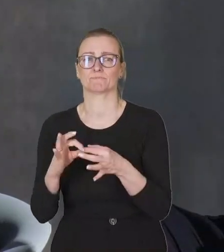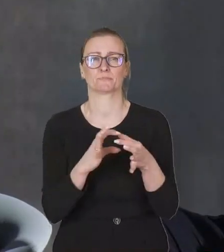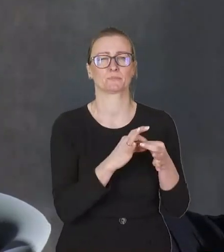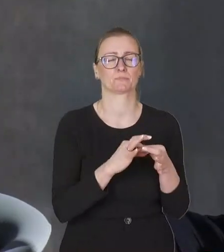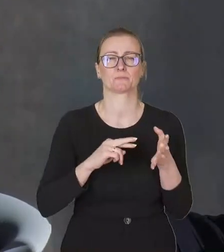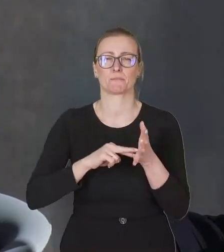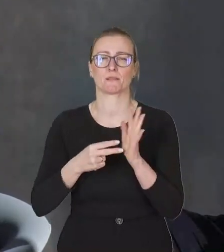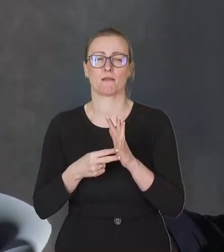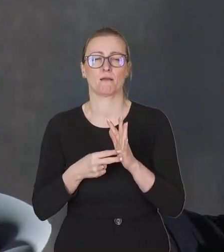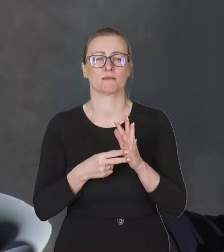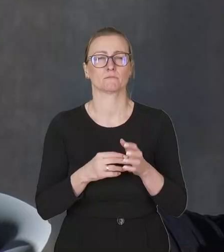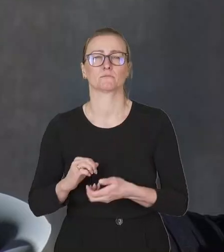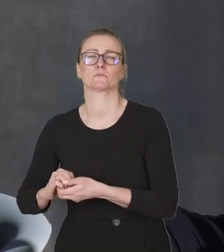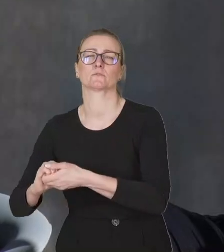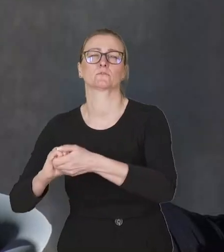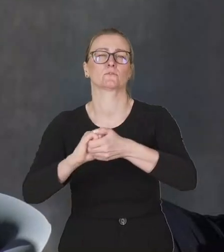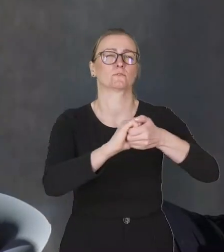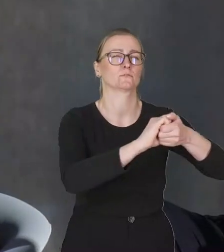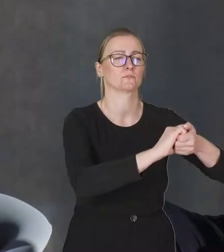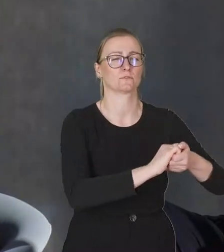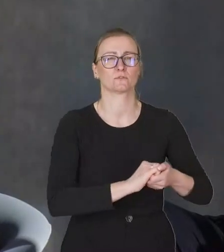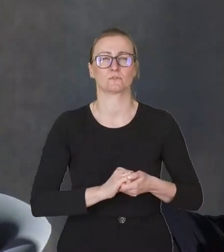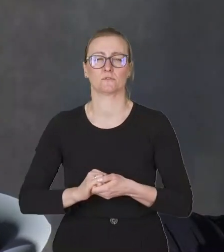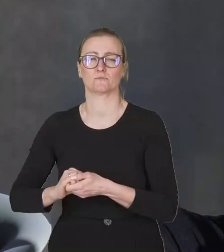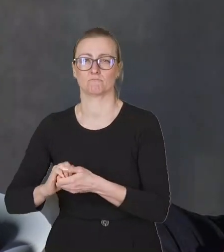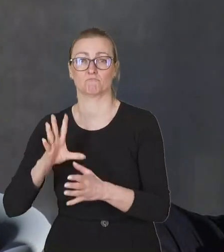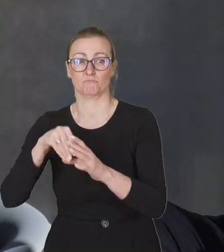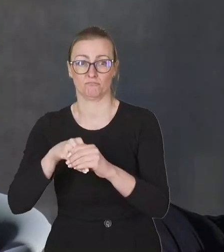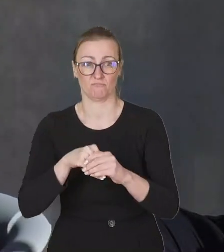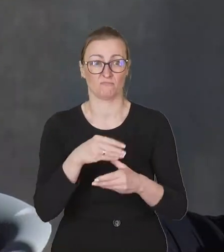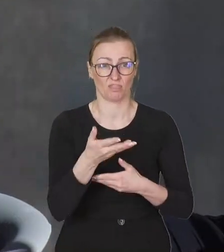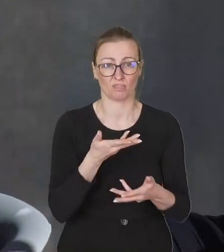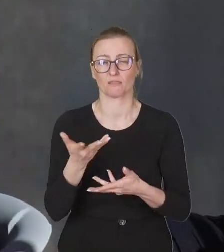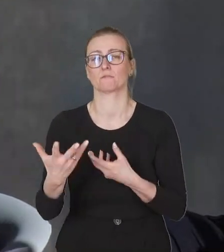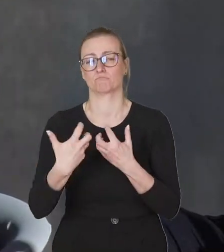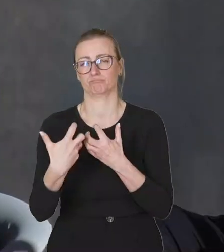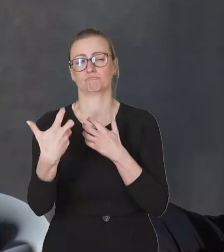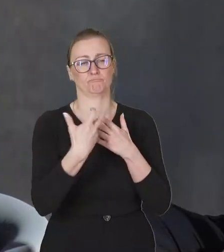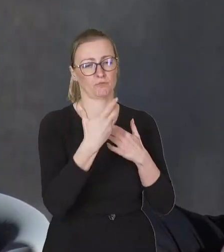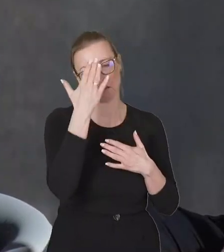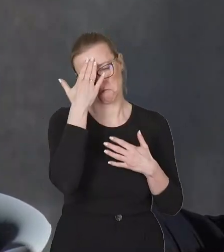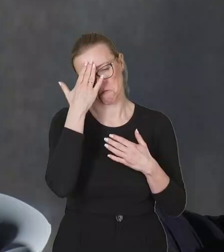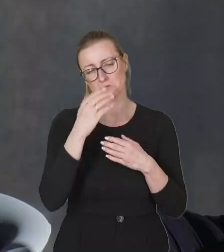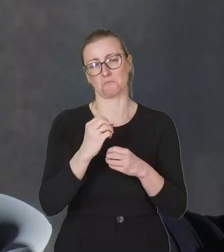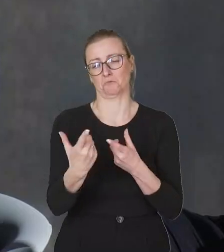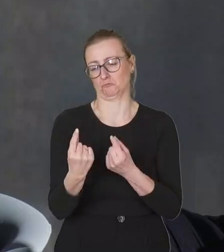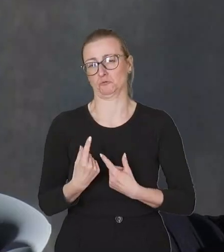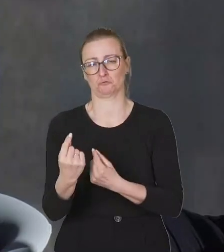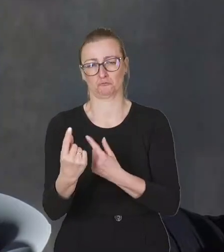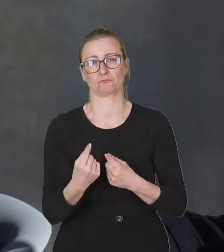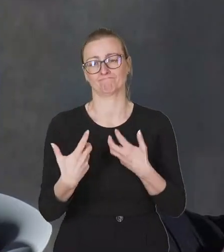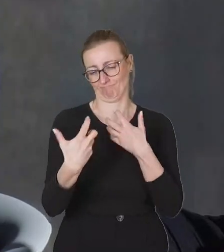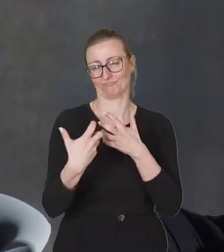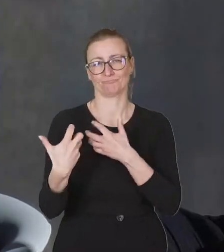But regions could help us. There is a lot of synergies, and we will also need a lot of support and a lot of additional investment also